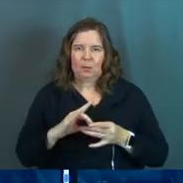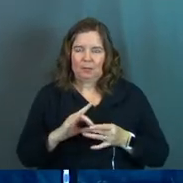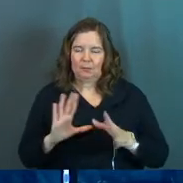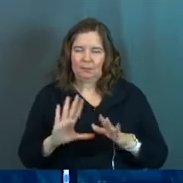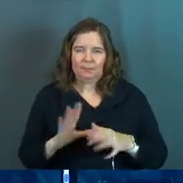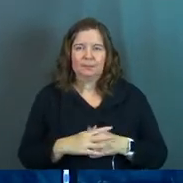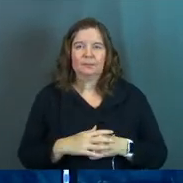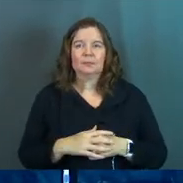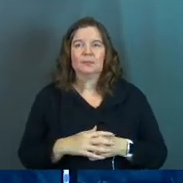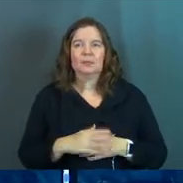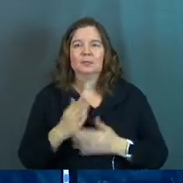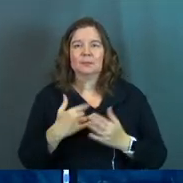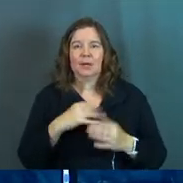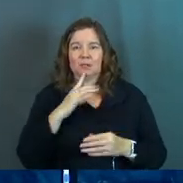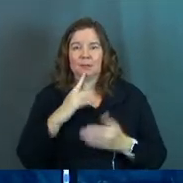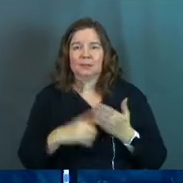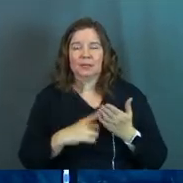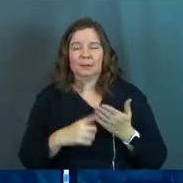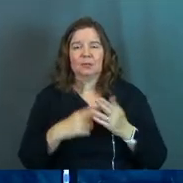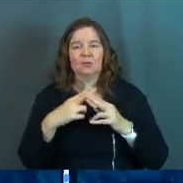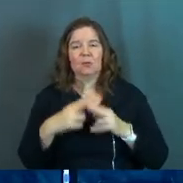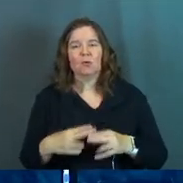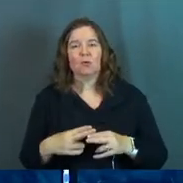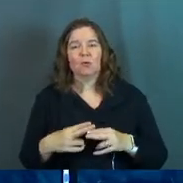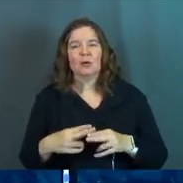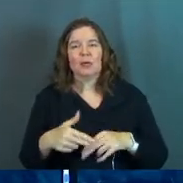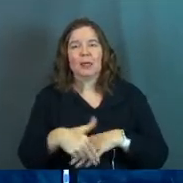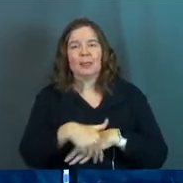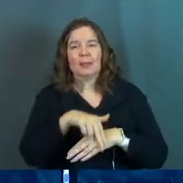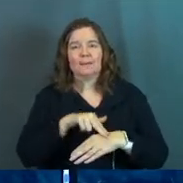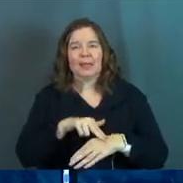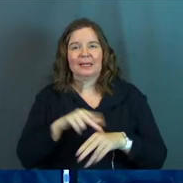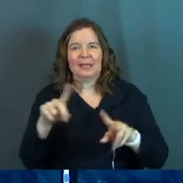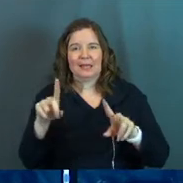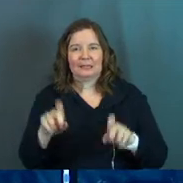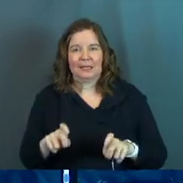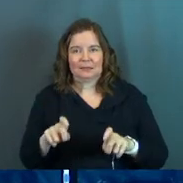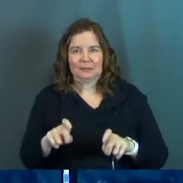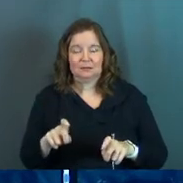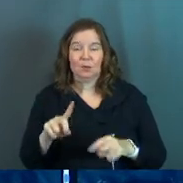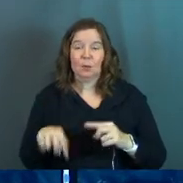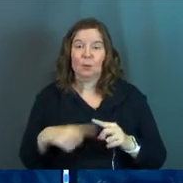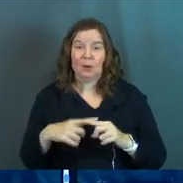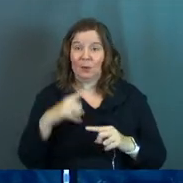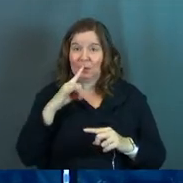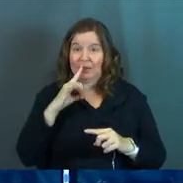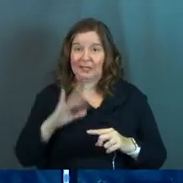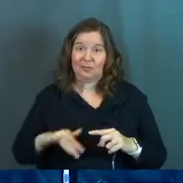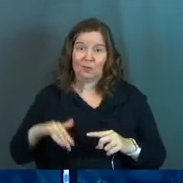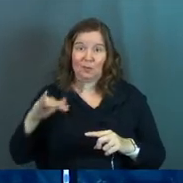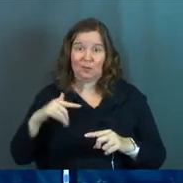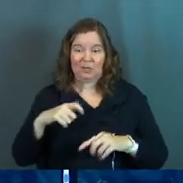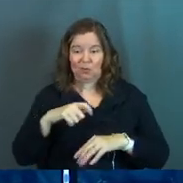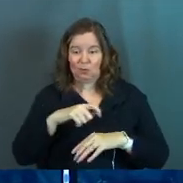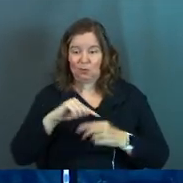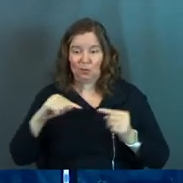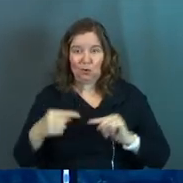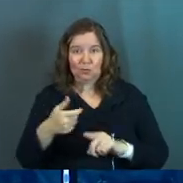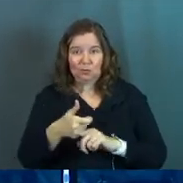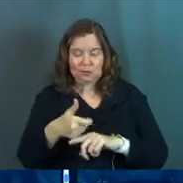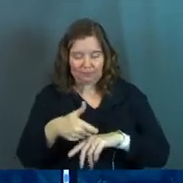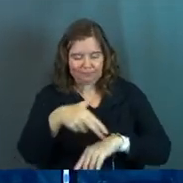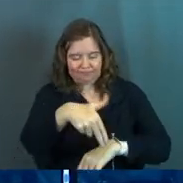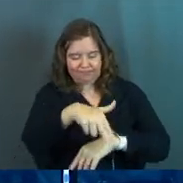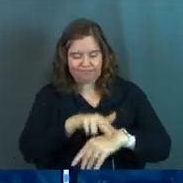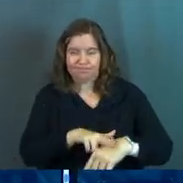relationship. So something I talk about sometimes is what I call the Band-Aid test. You know, when we were kids and you got a scrape on your arm, you